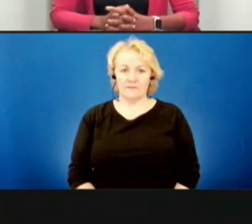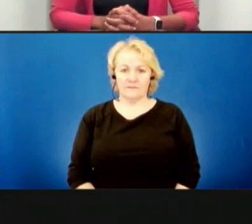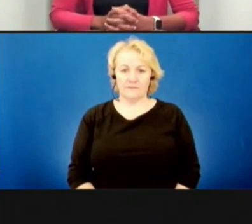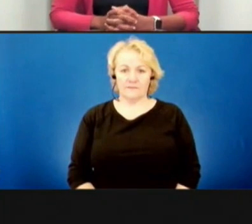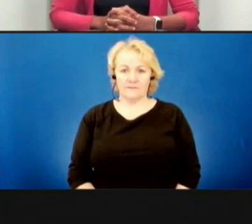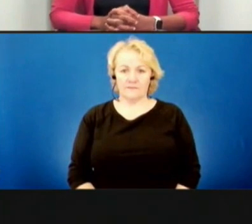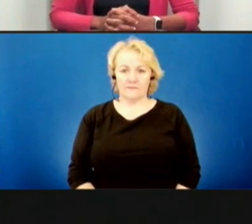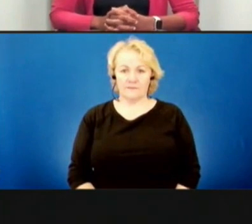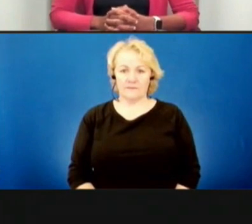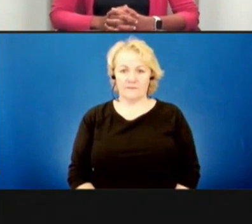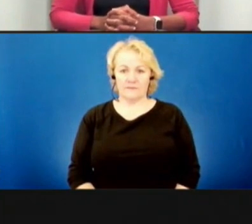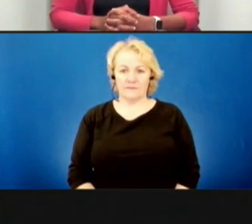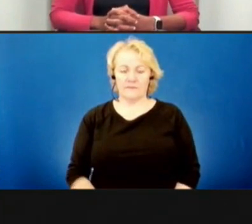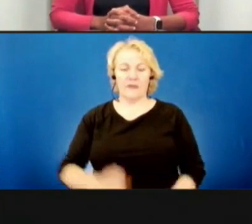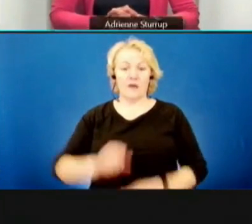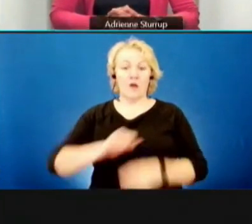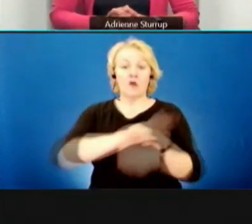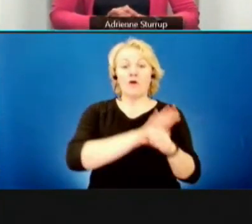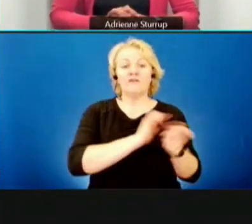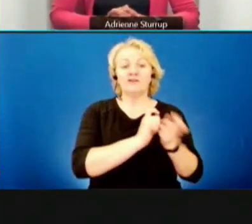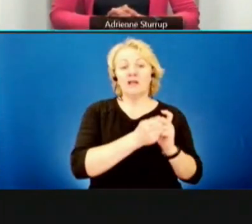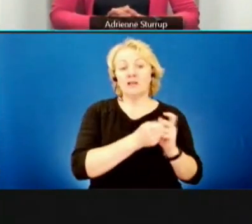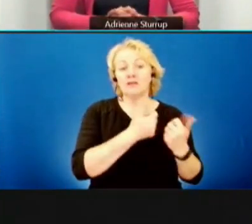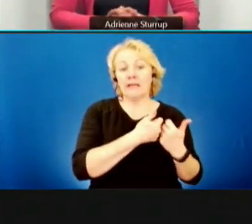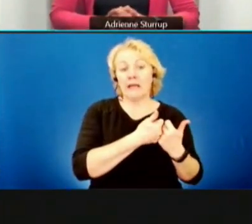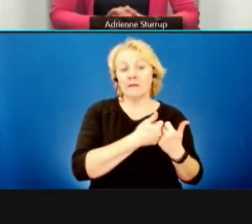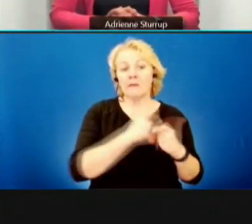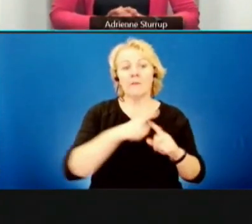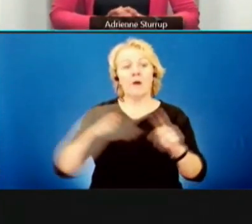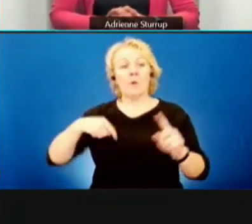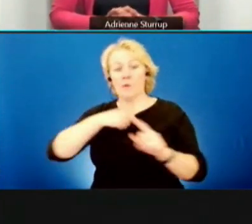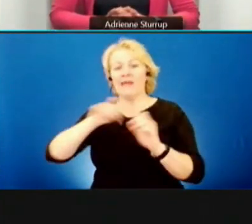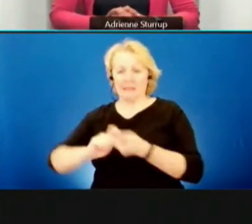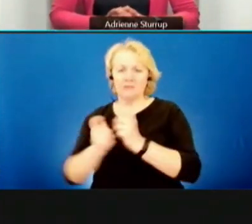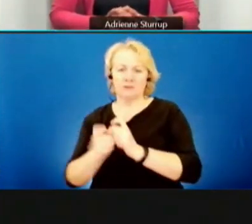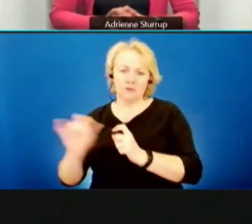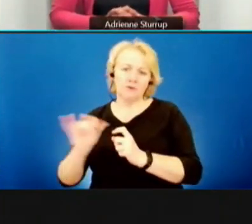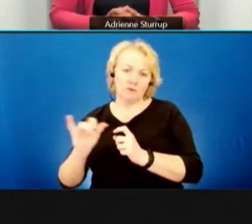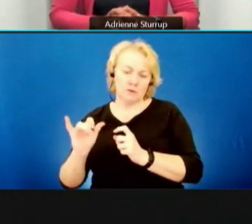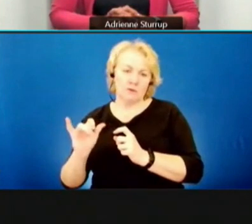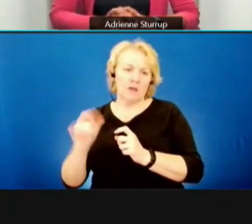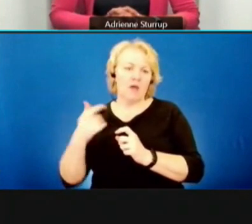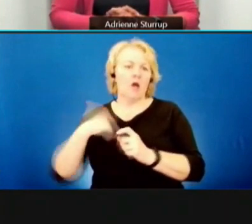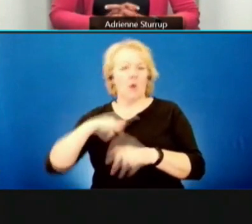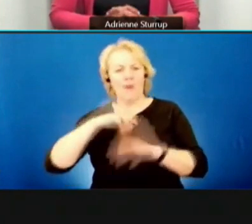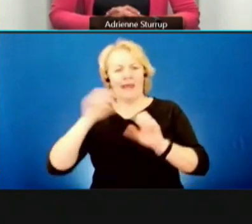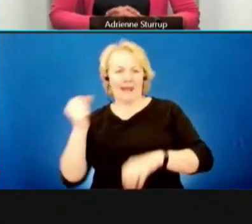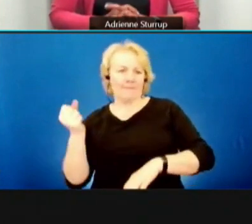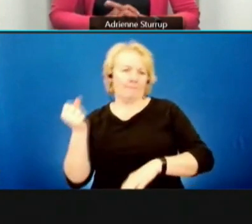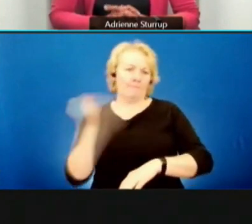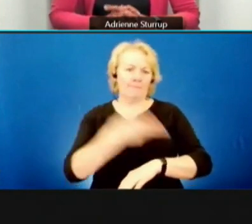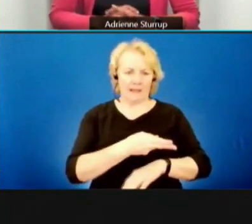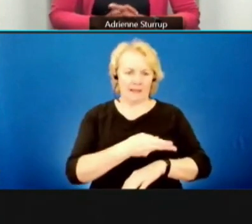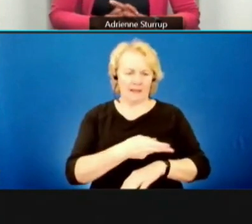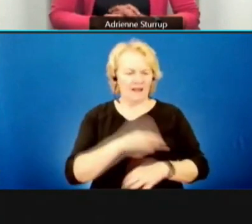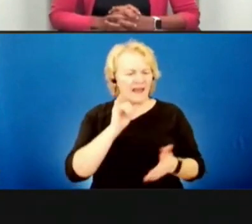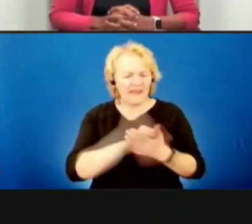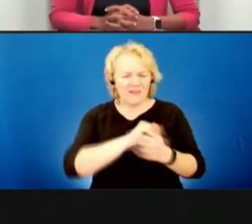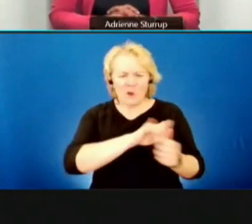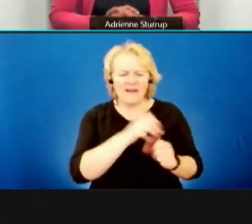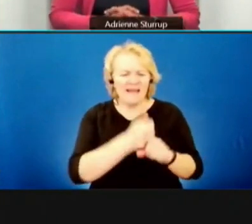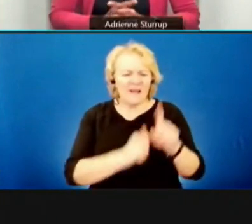COVID changed the game, but we can too. We can beat a single cell organism. We